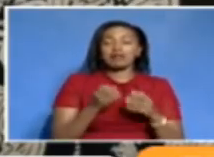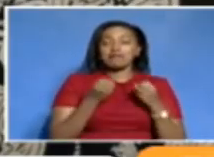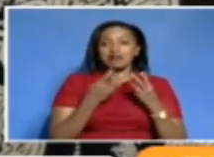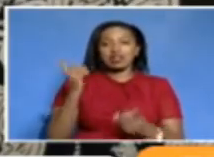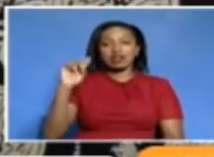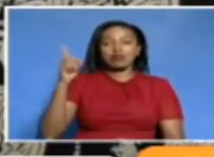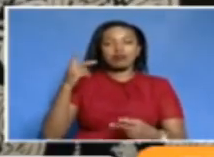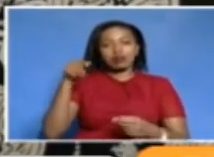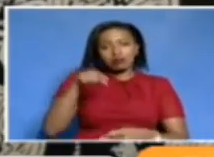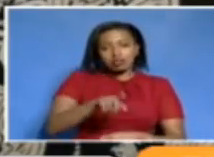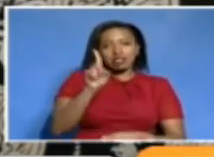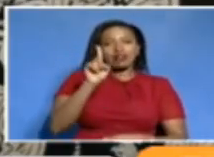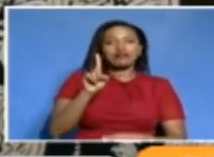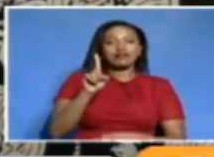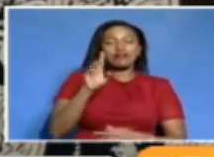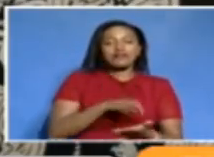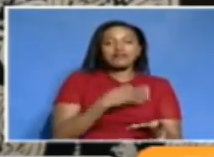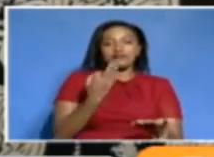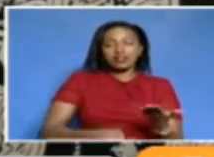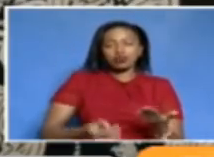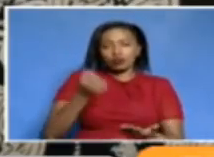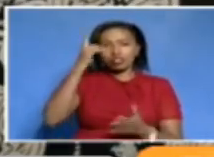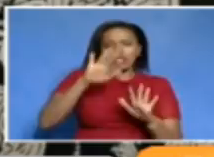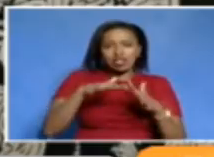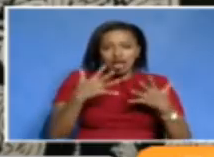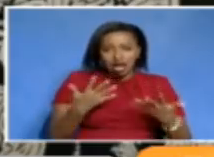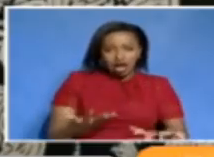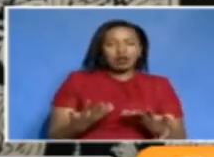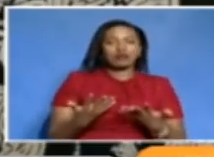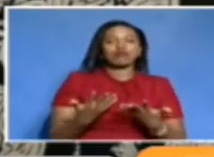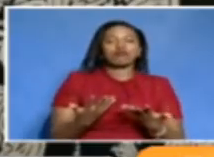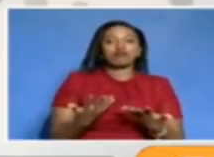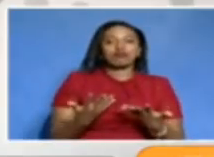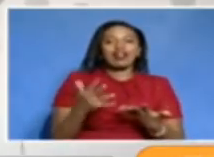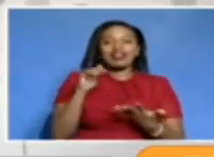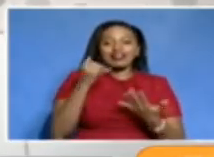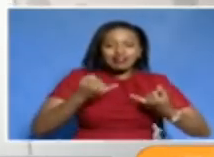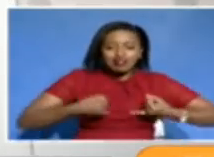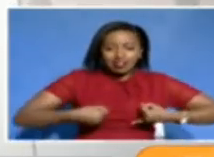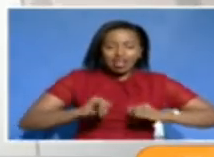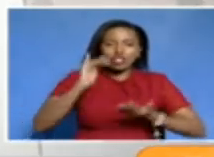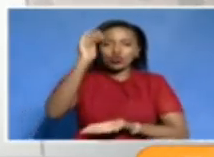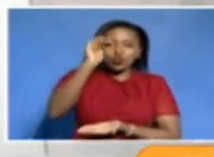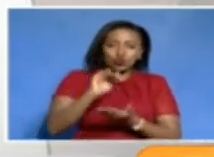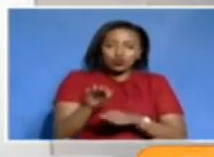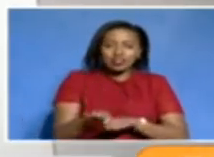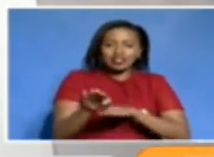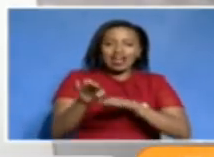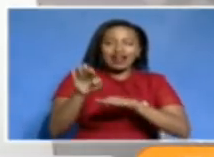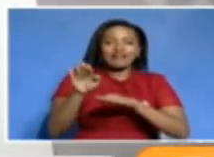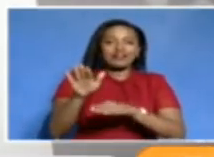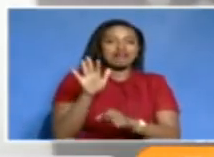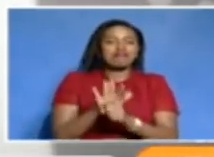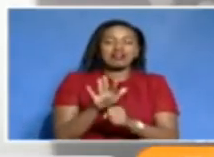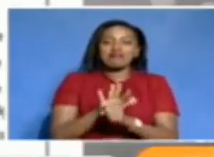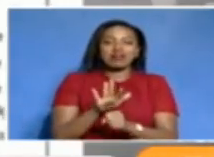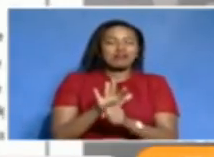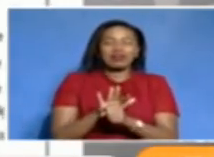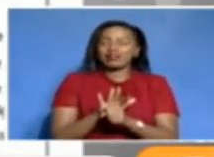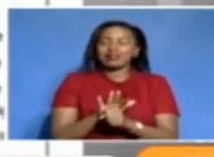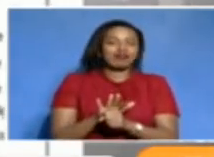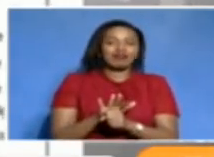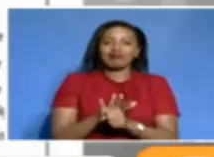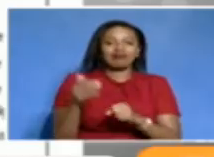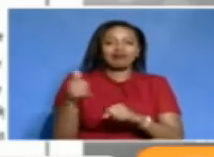why plans to decongest the city appear to be taking many turns. In 2013, City Hall prepared the